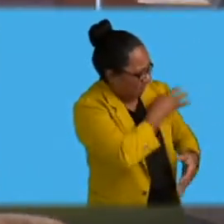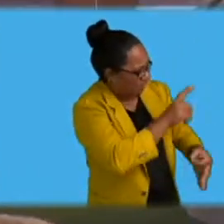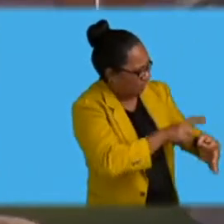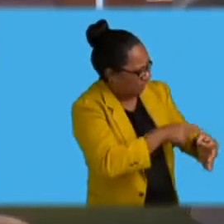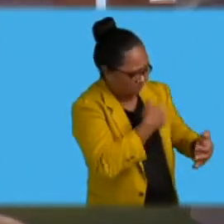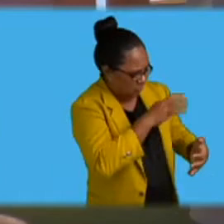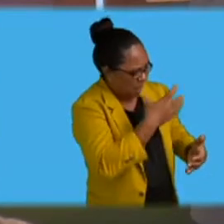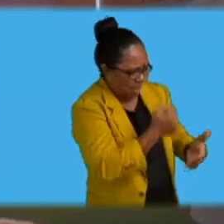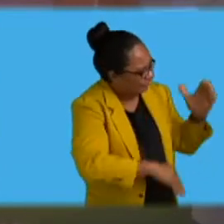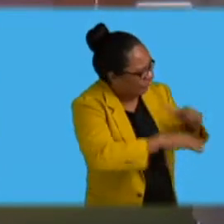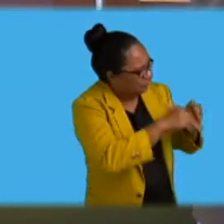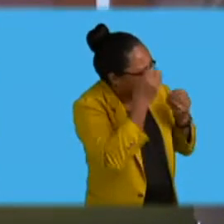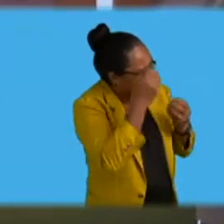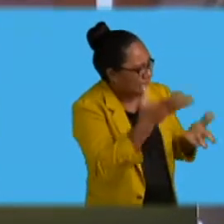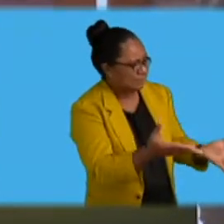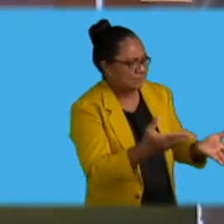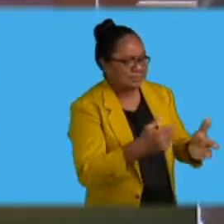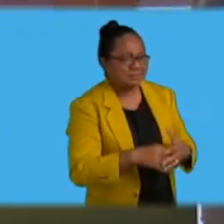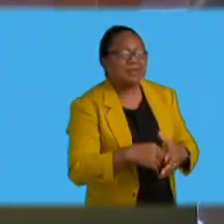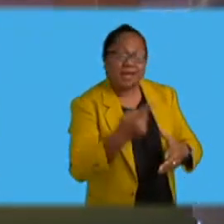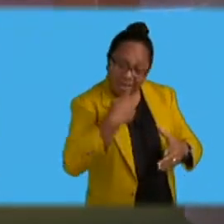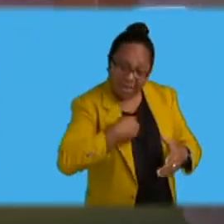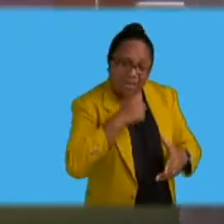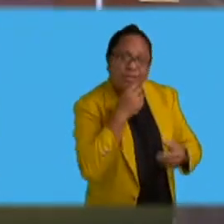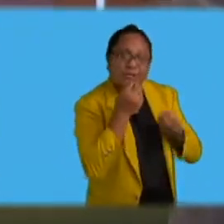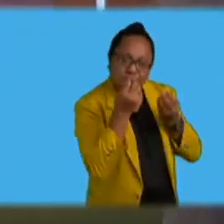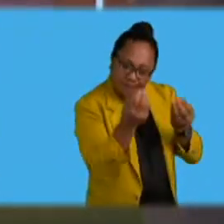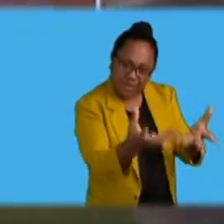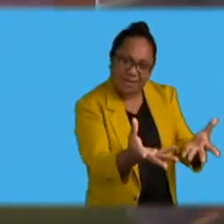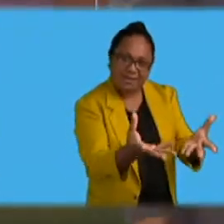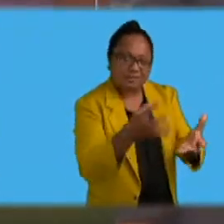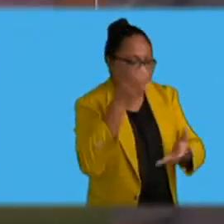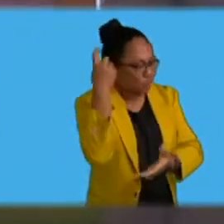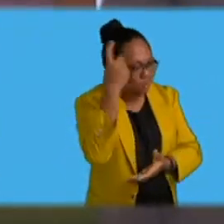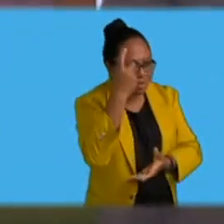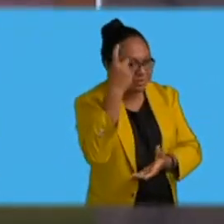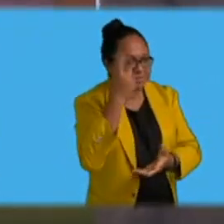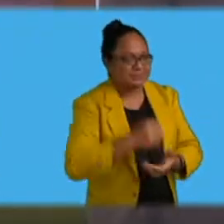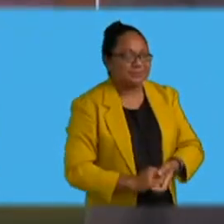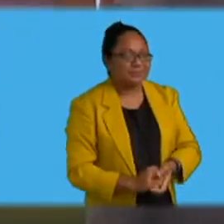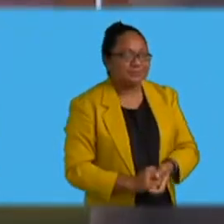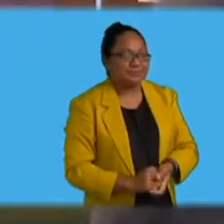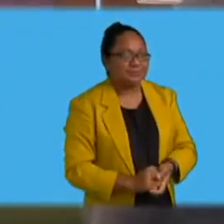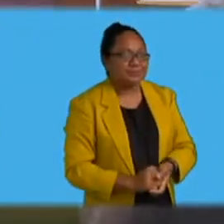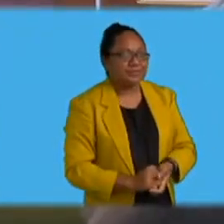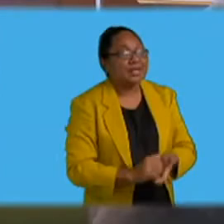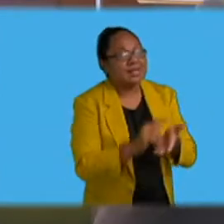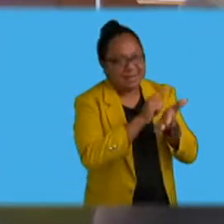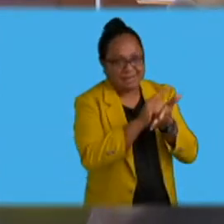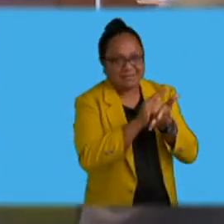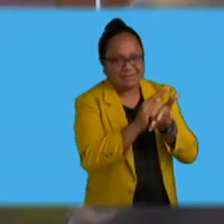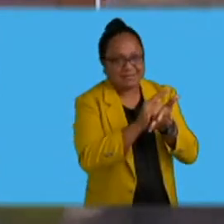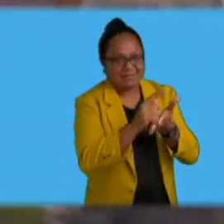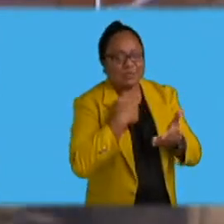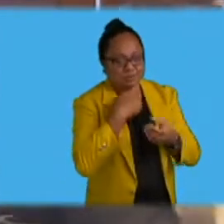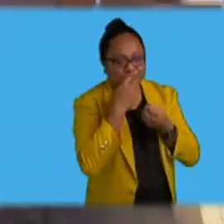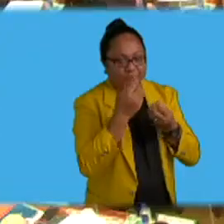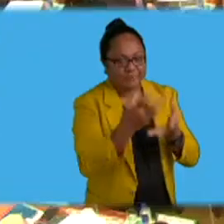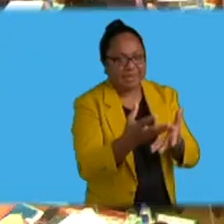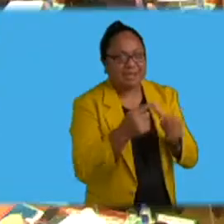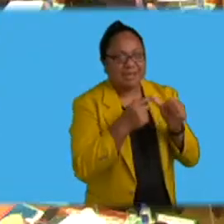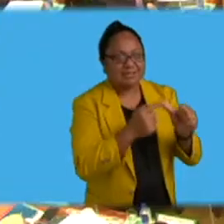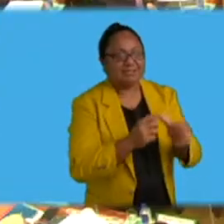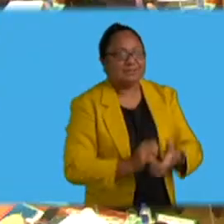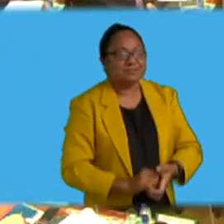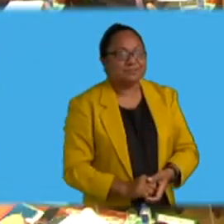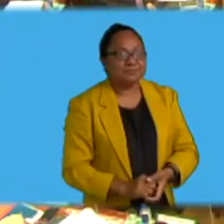And I will provide them answers in the later sitting. Thank you. I give the floor to the